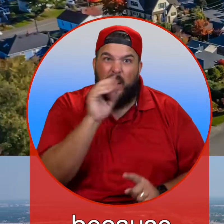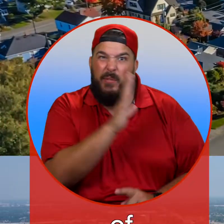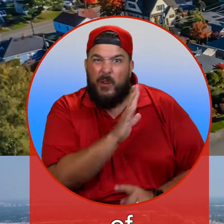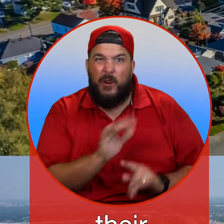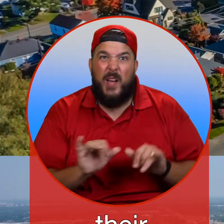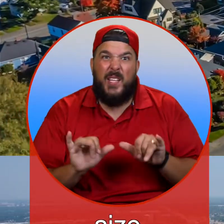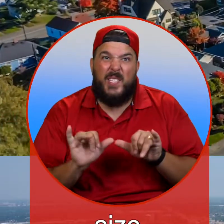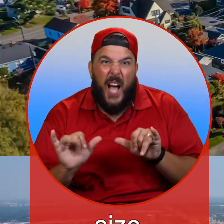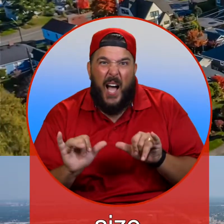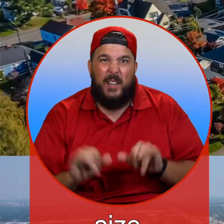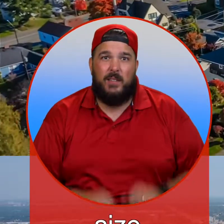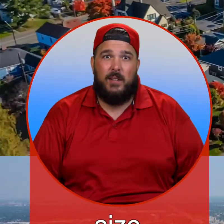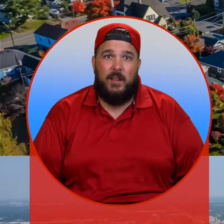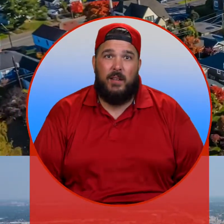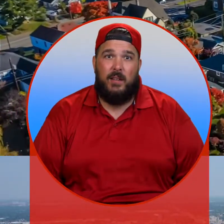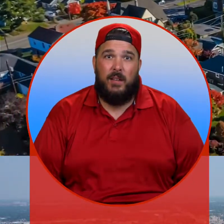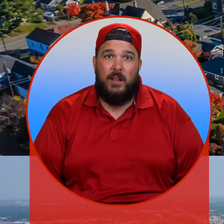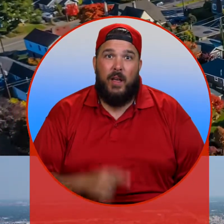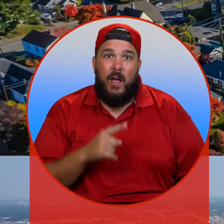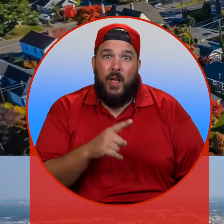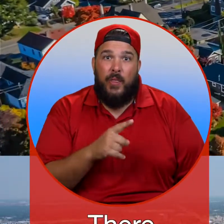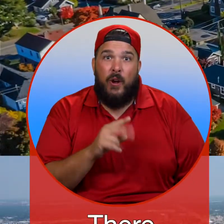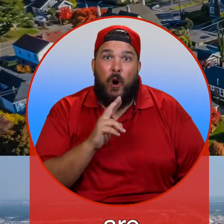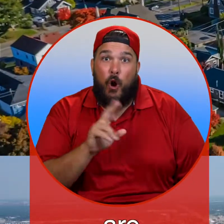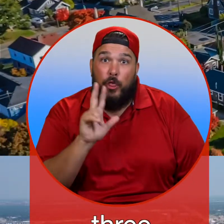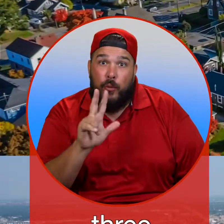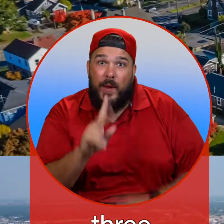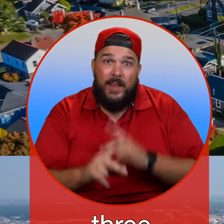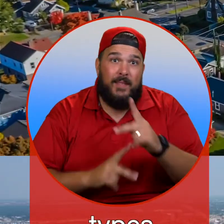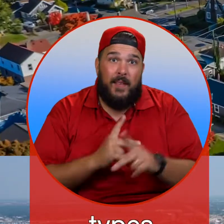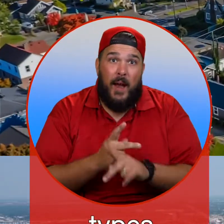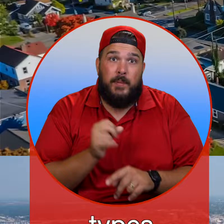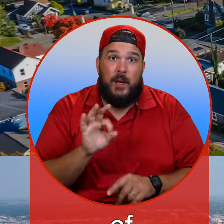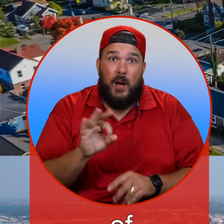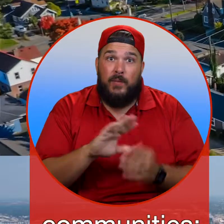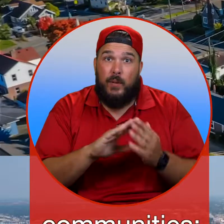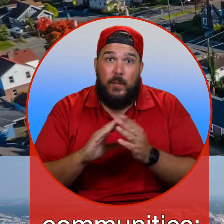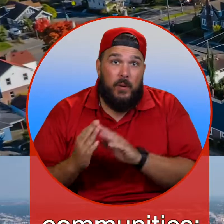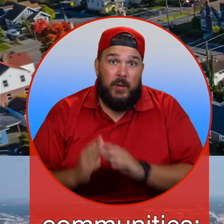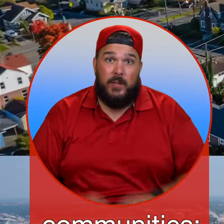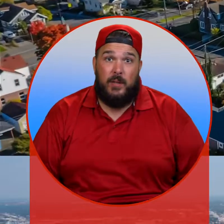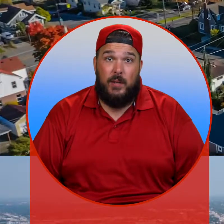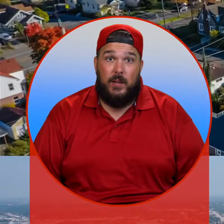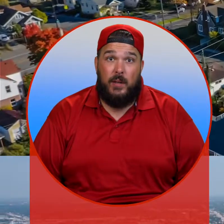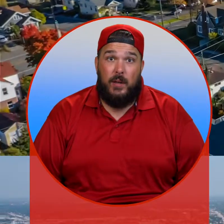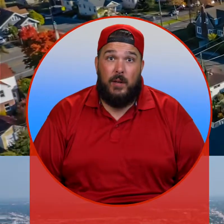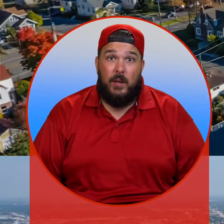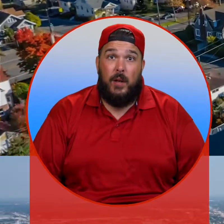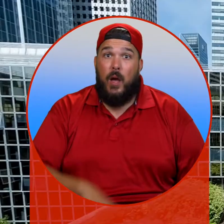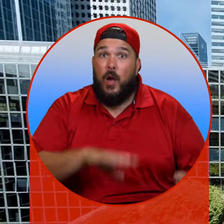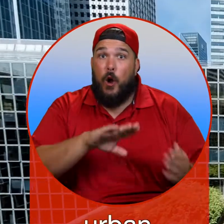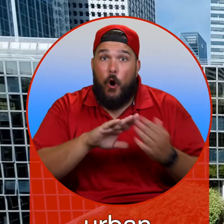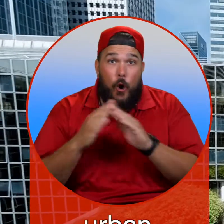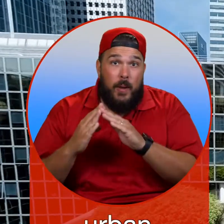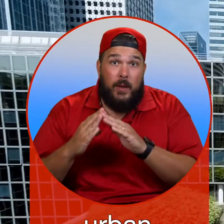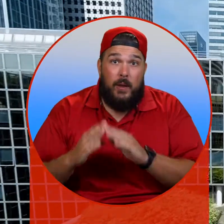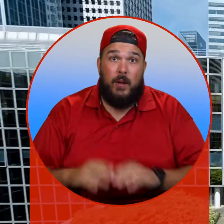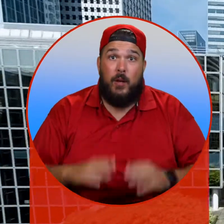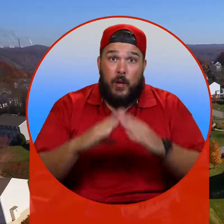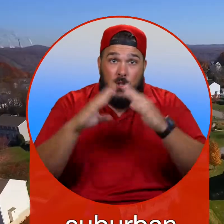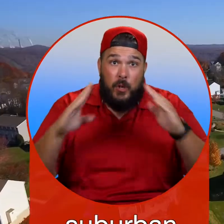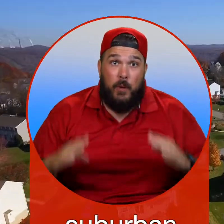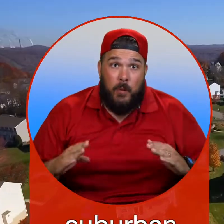different because of their size. There are three types of communities: